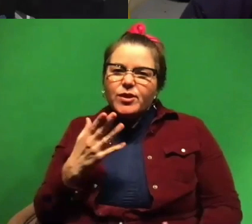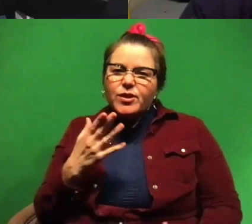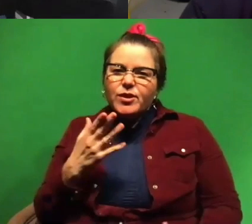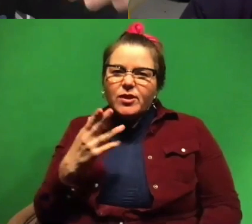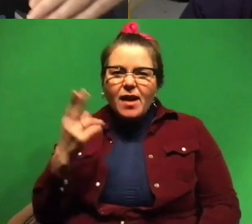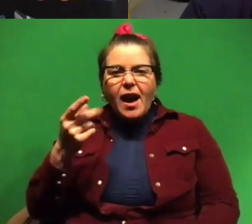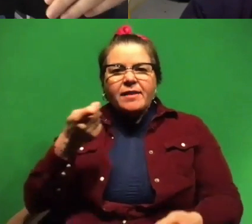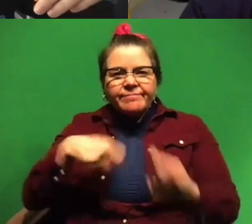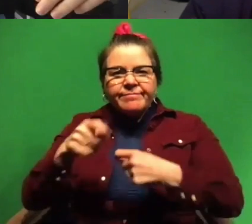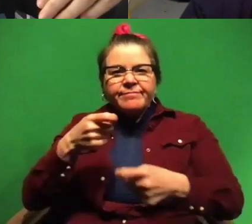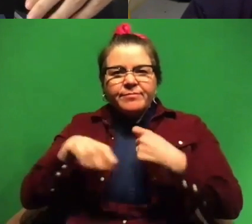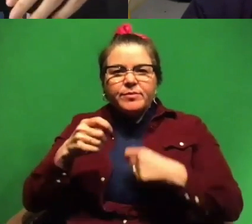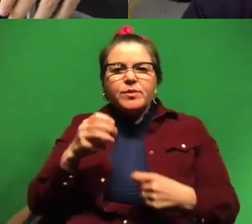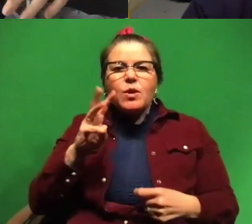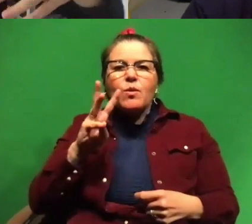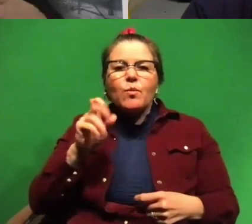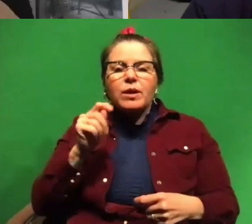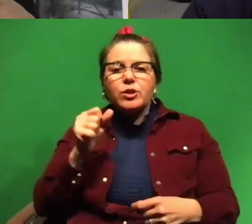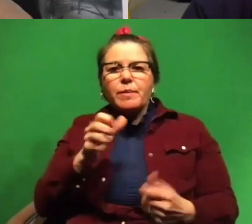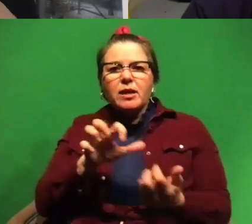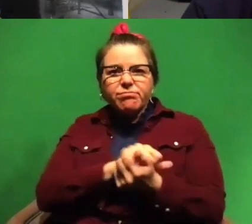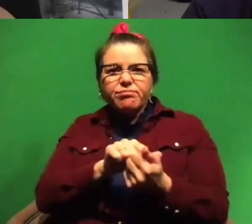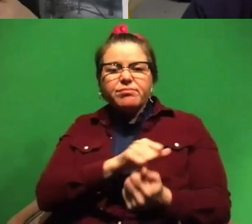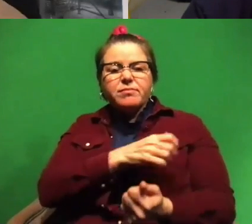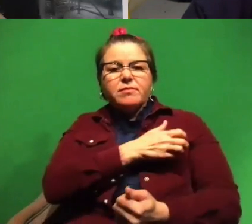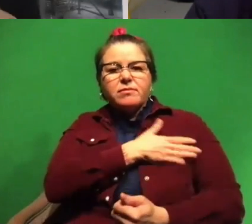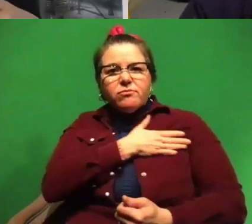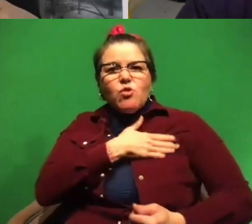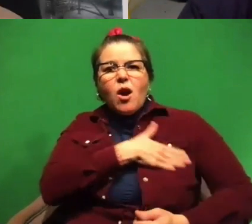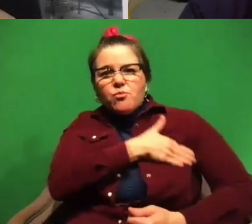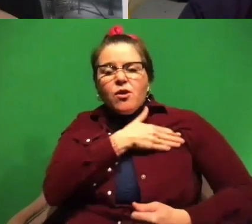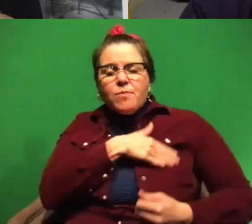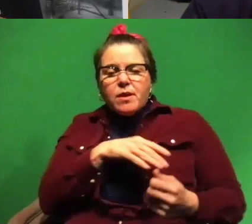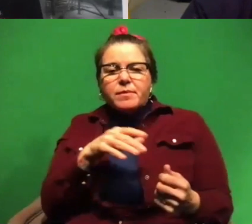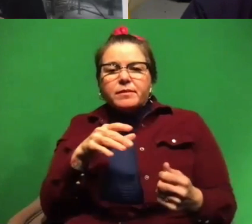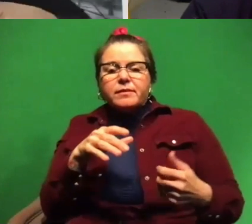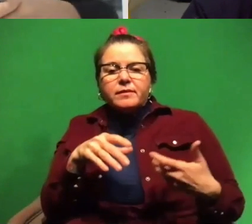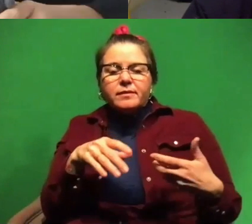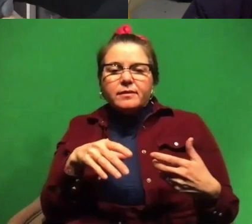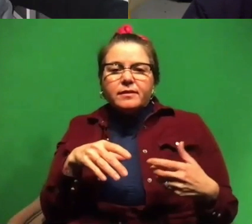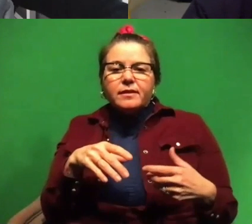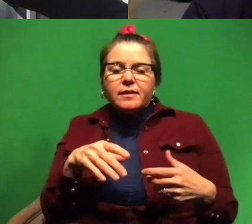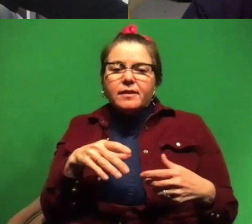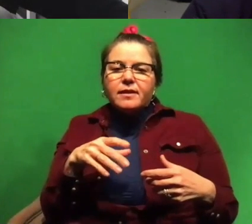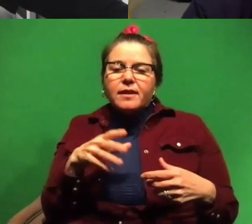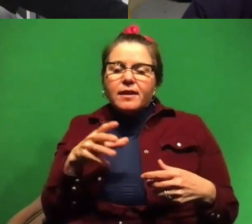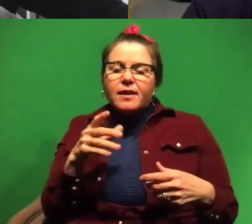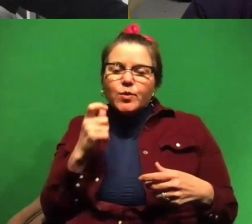turnover of wetsuits as well, because the sharks are like rubbing against your wetsuit and your